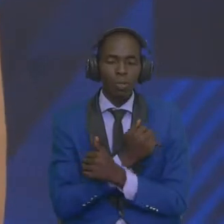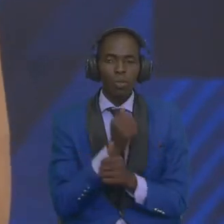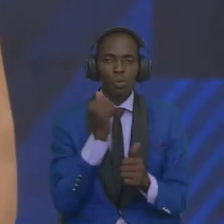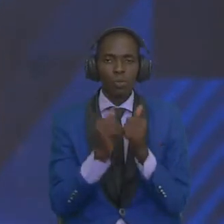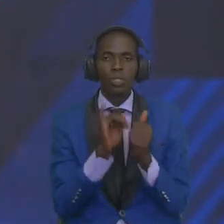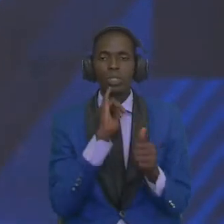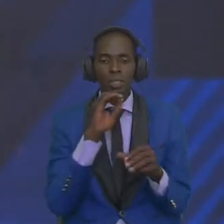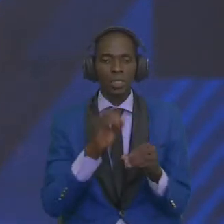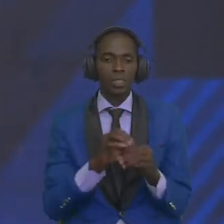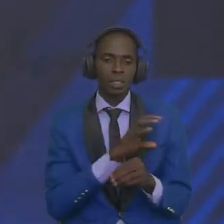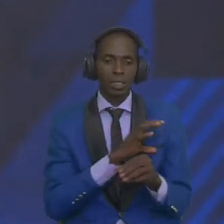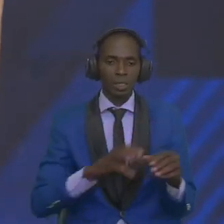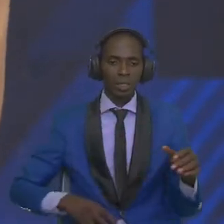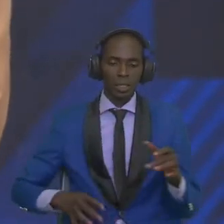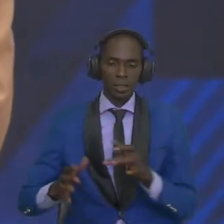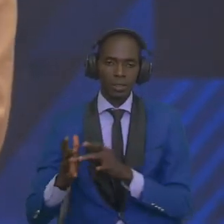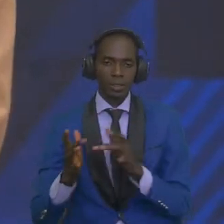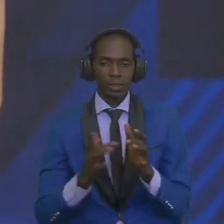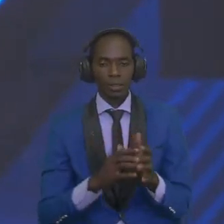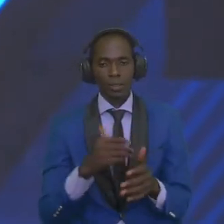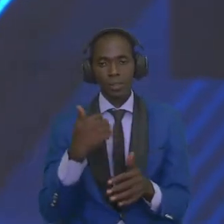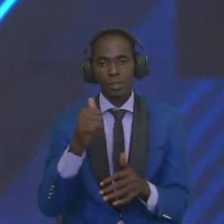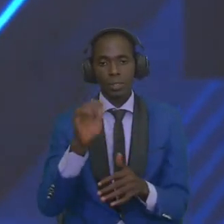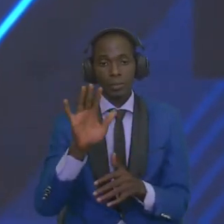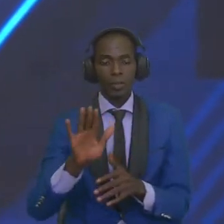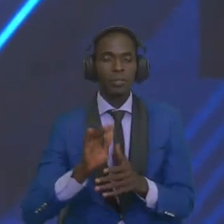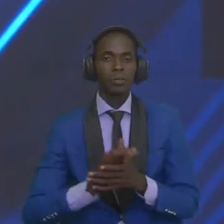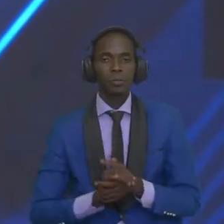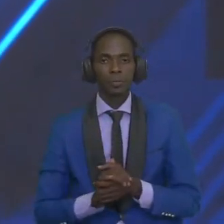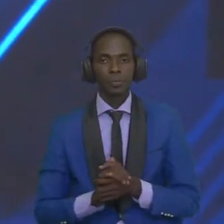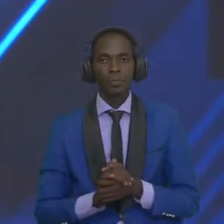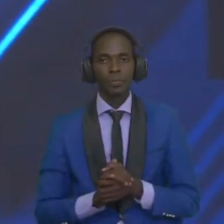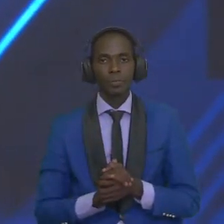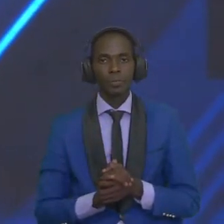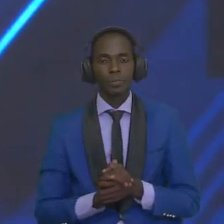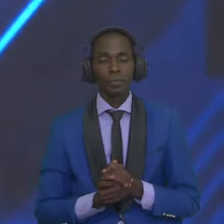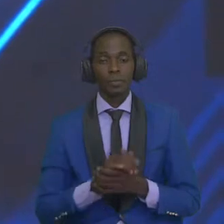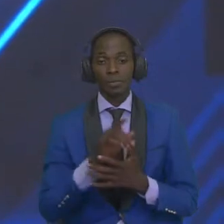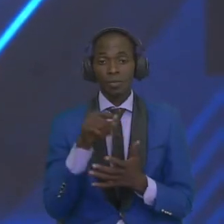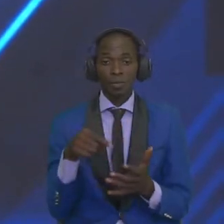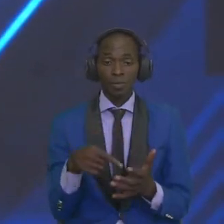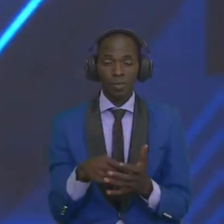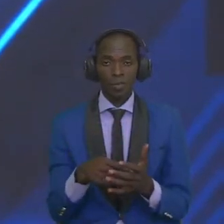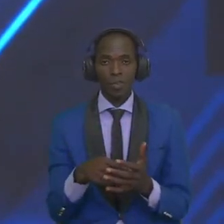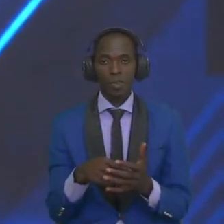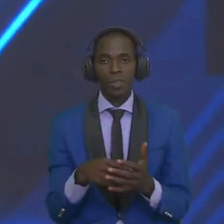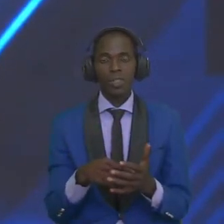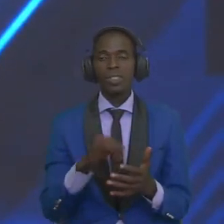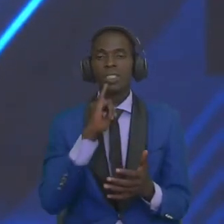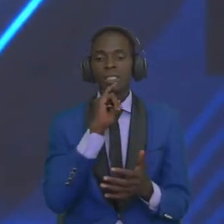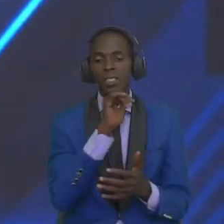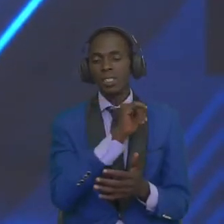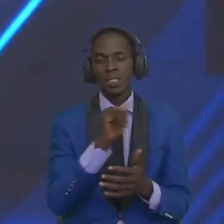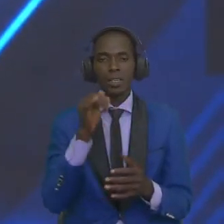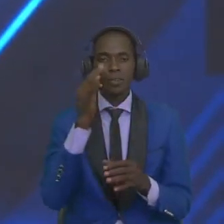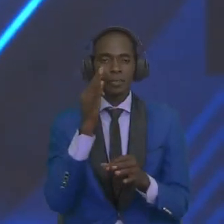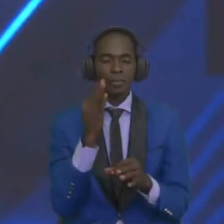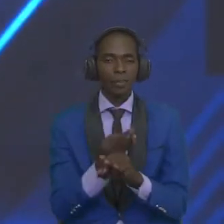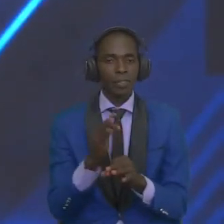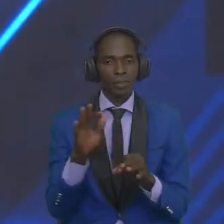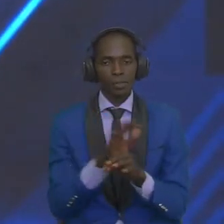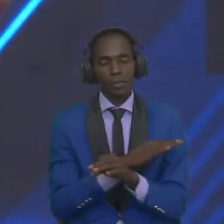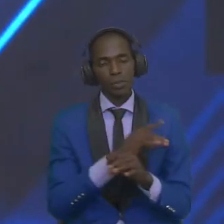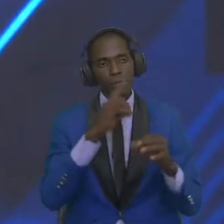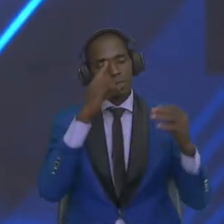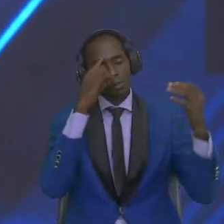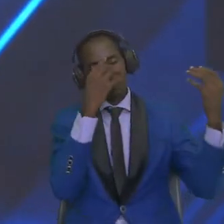Christ Jesus. Verse 15 tells us, this is a faithful saying and